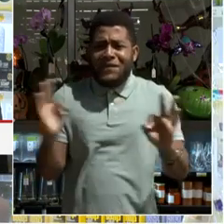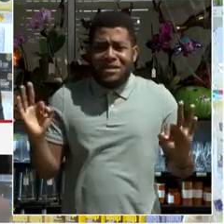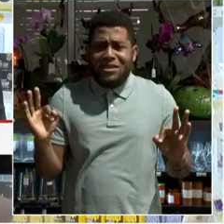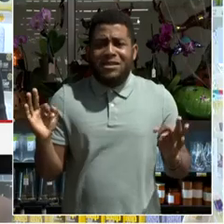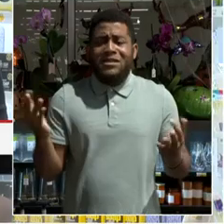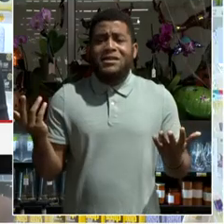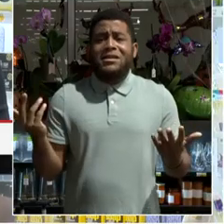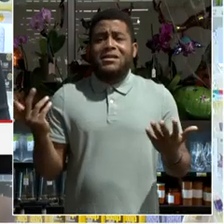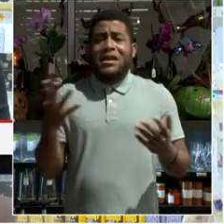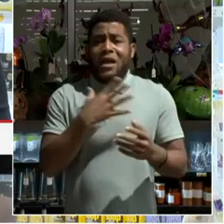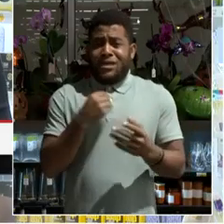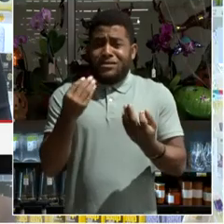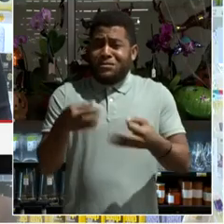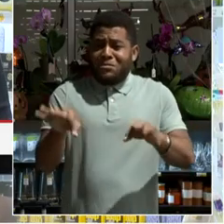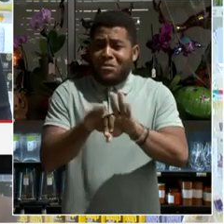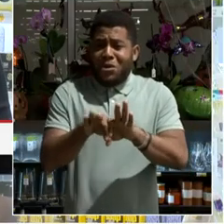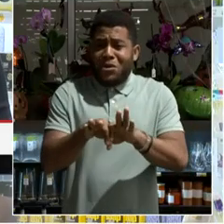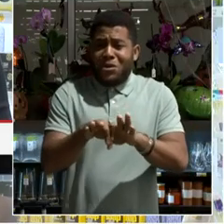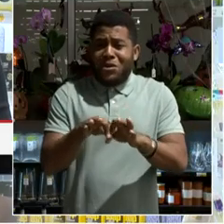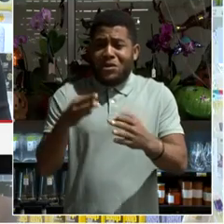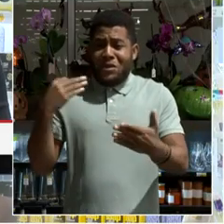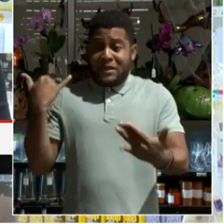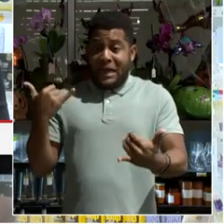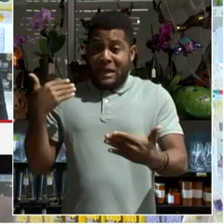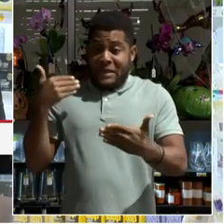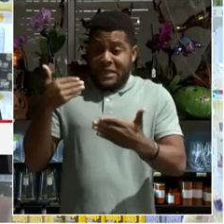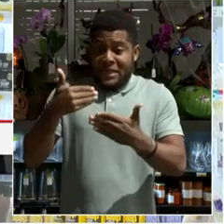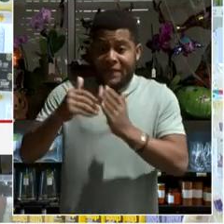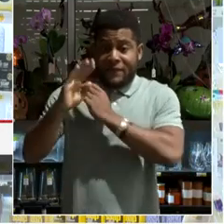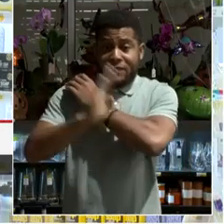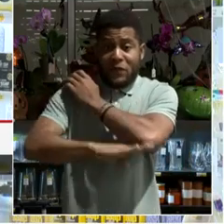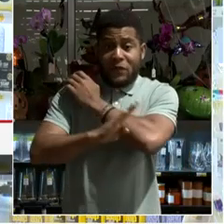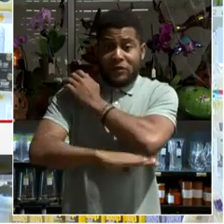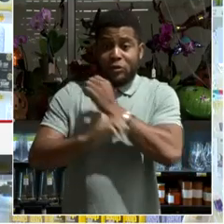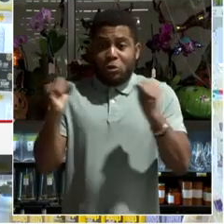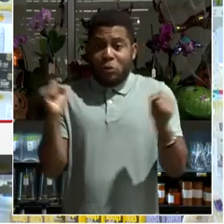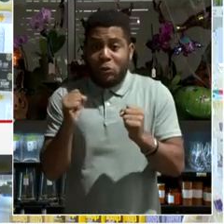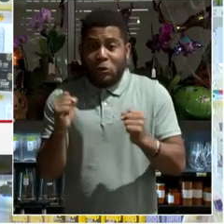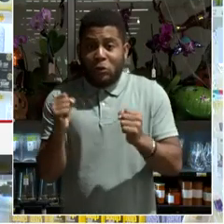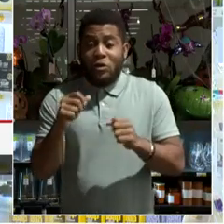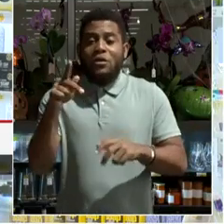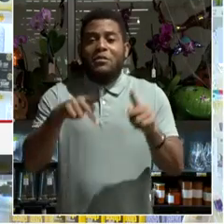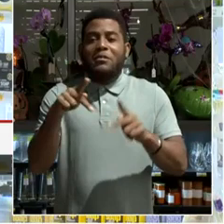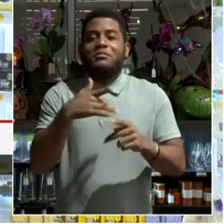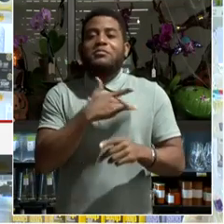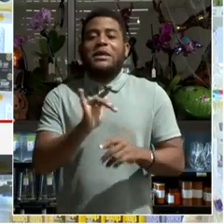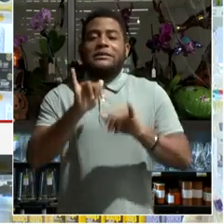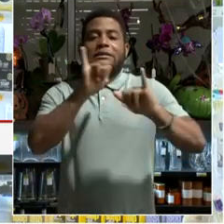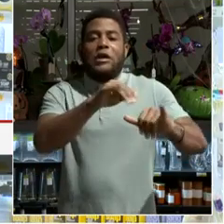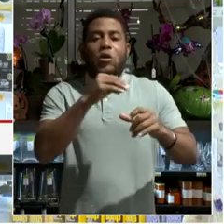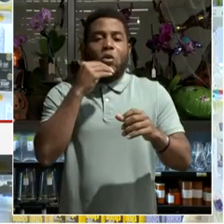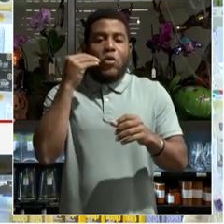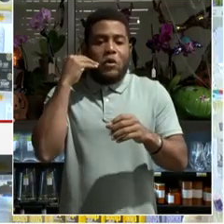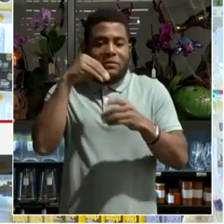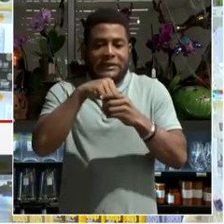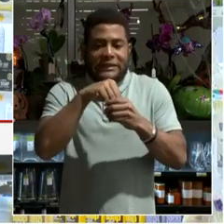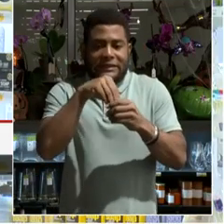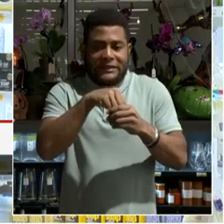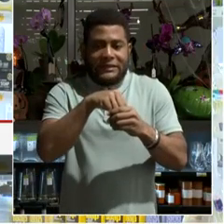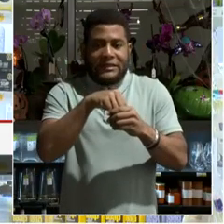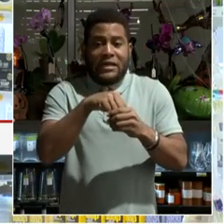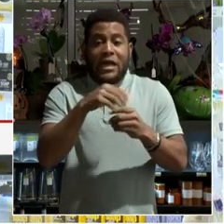we head into the fall and winter months, when we know people will be spending more time inside,